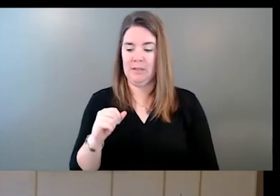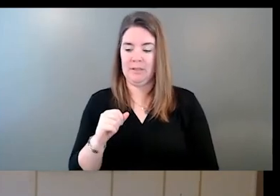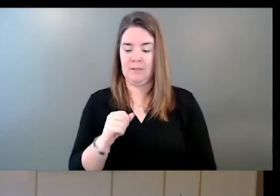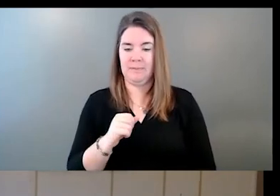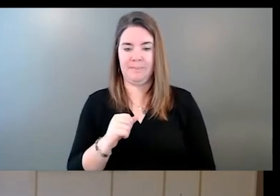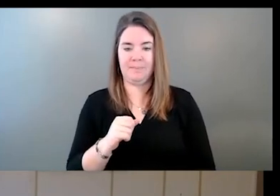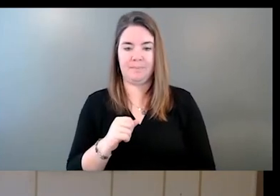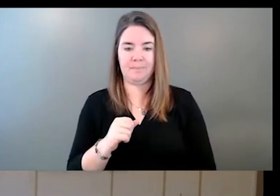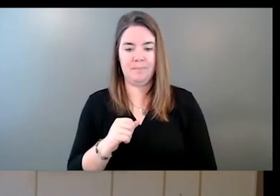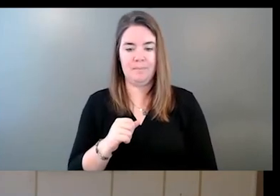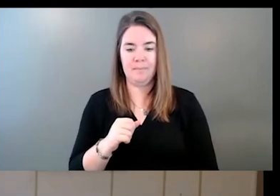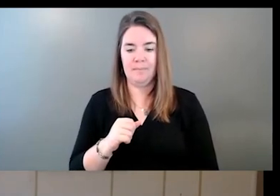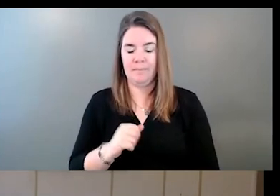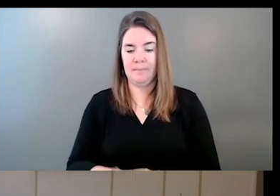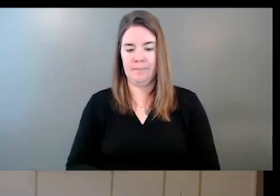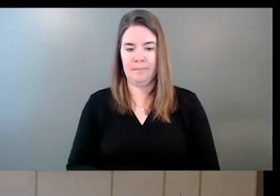this violence.